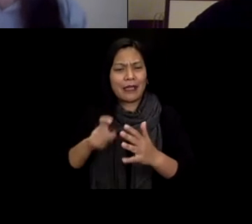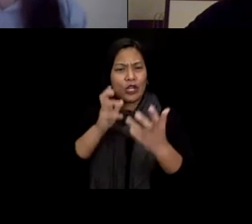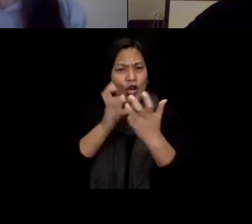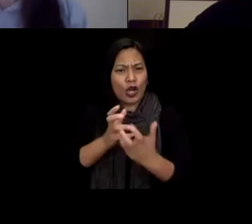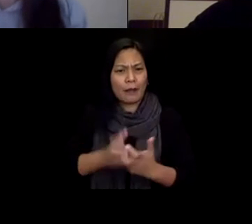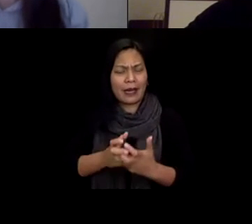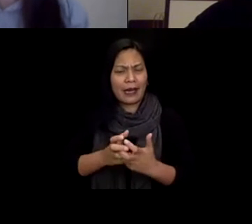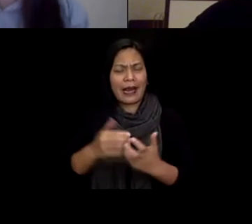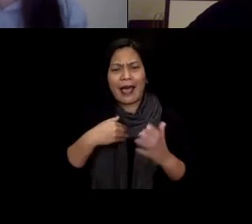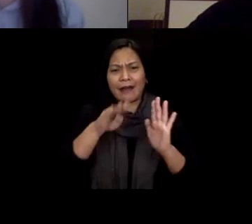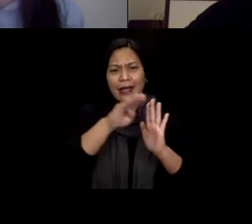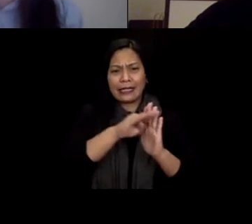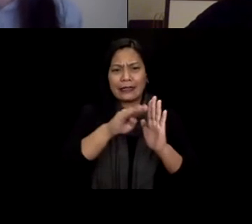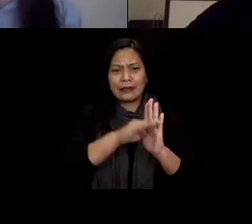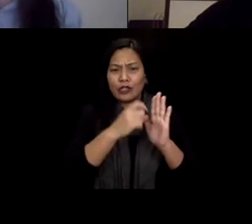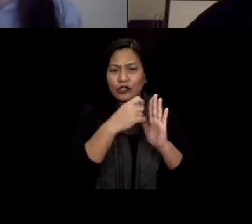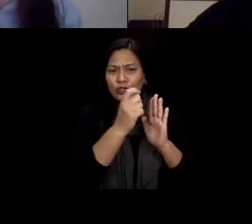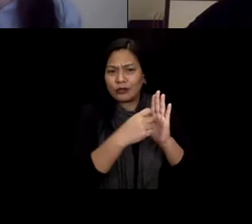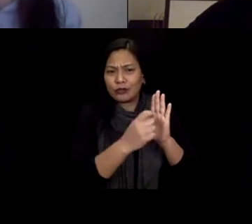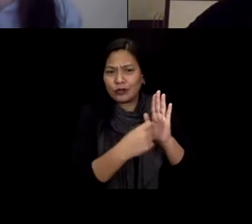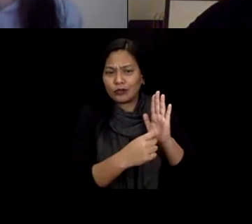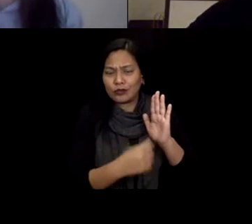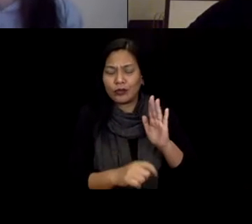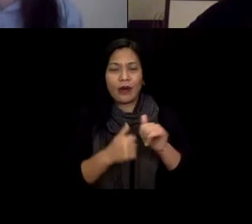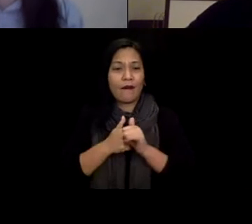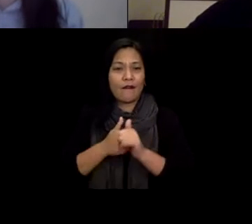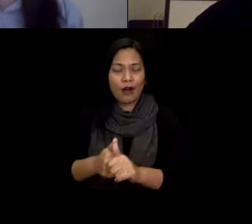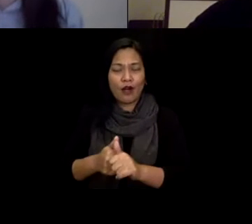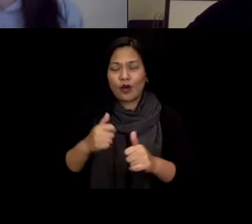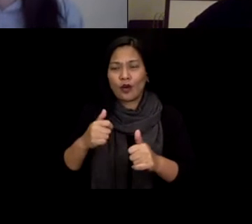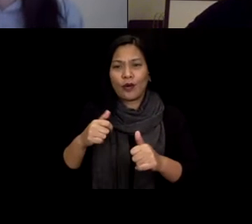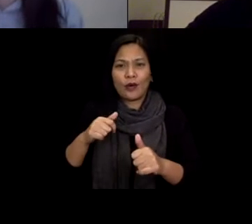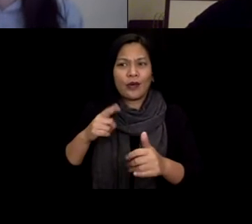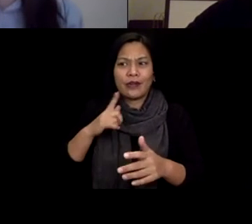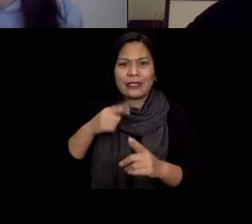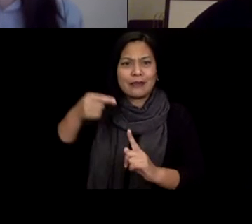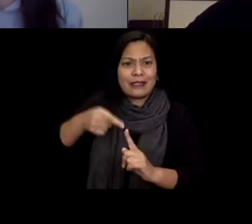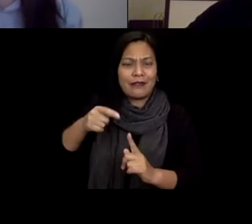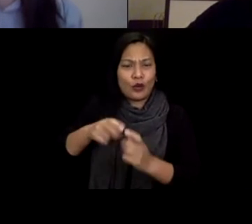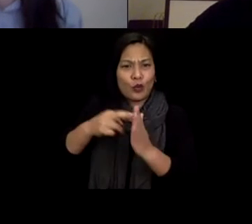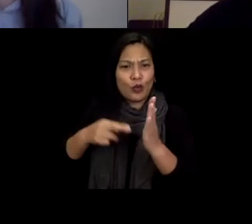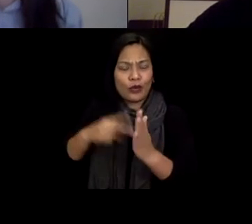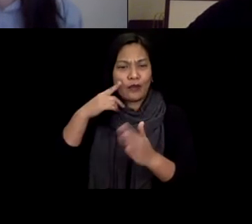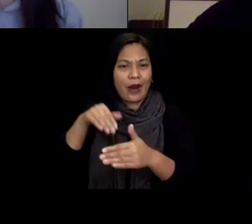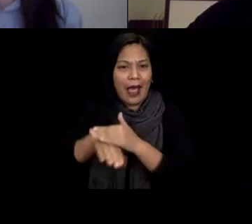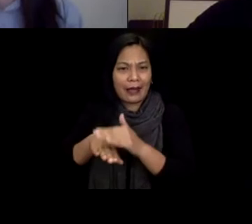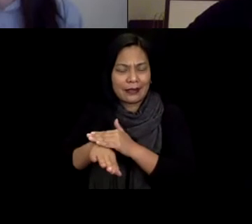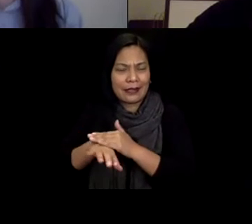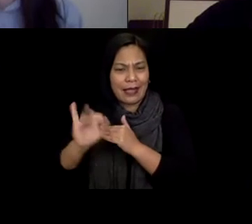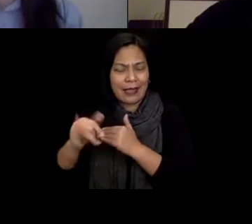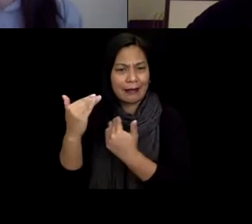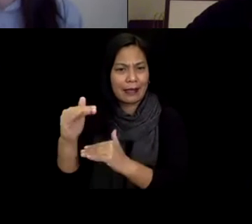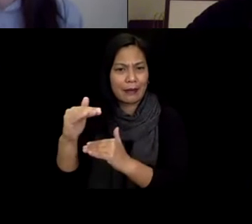about, you know, being able to have the official way to generate access. And that requires, I